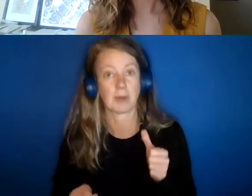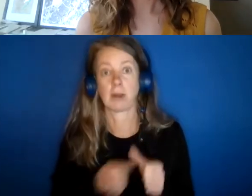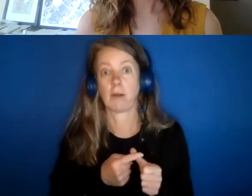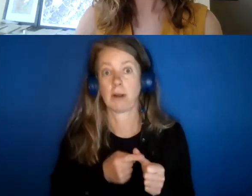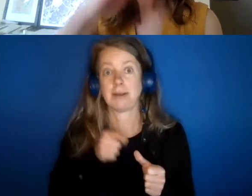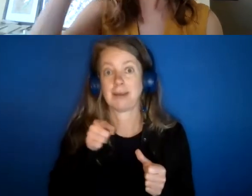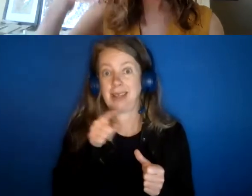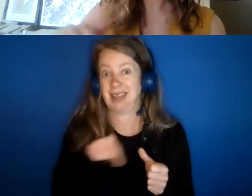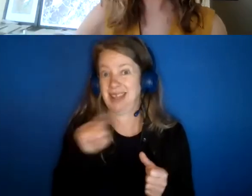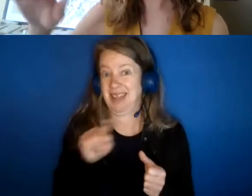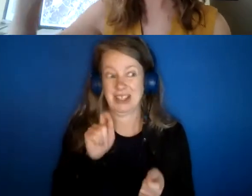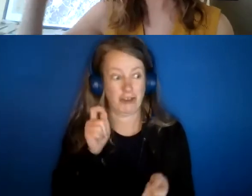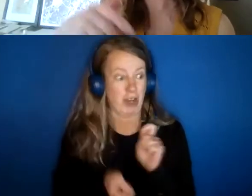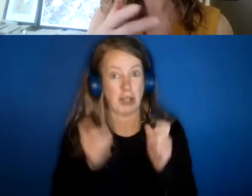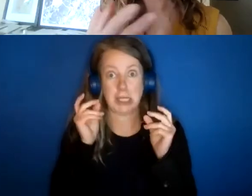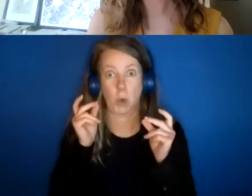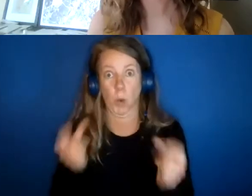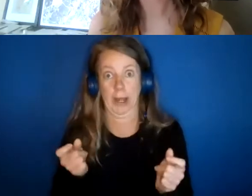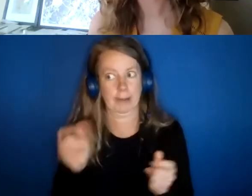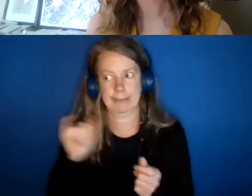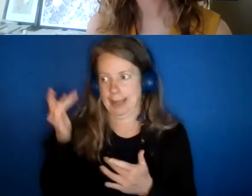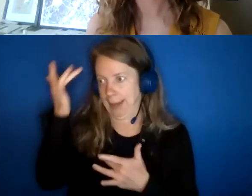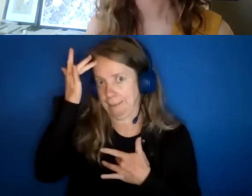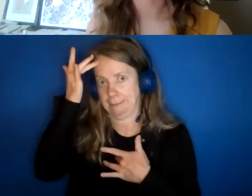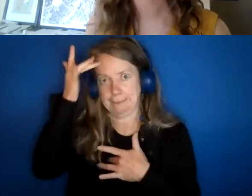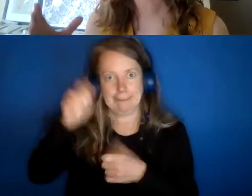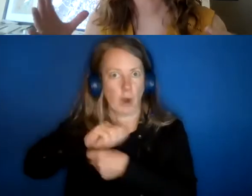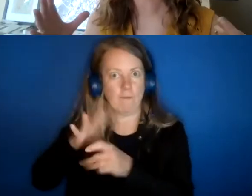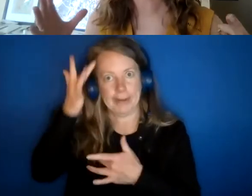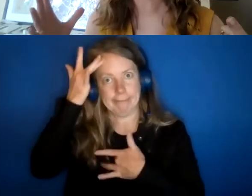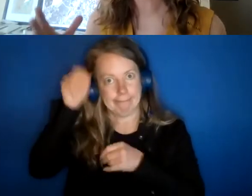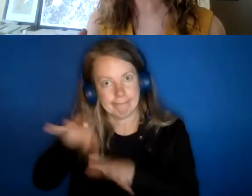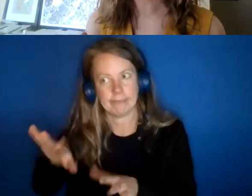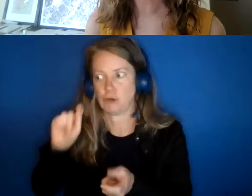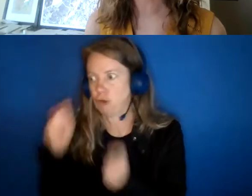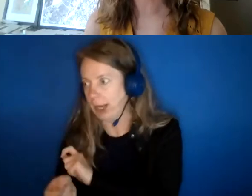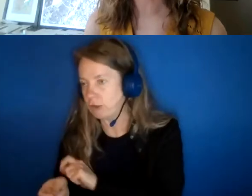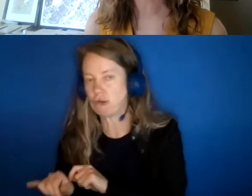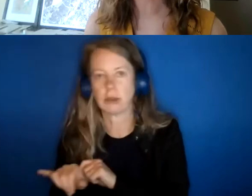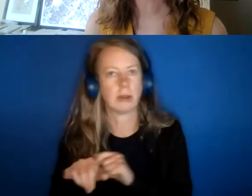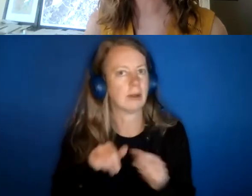rapidly as the pandemic changes. And as Grace mentioned, when we're very